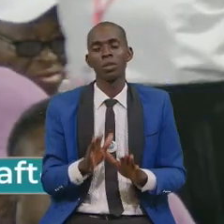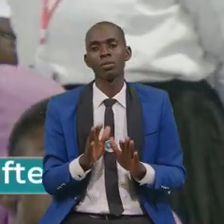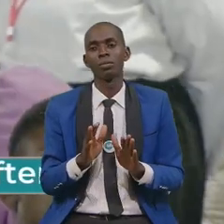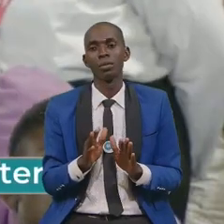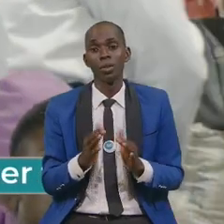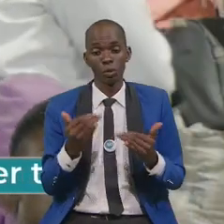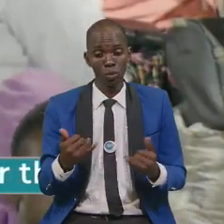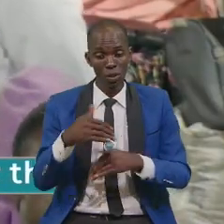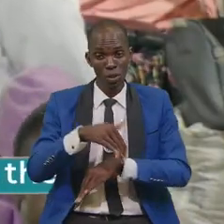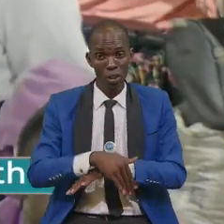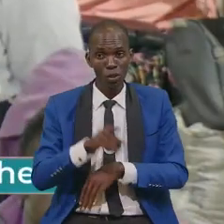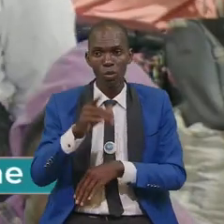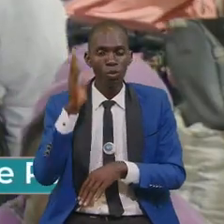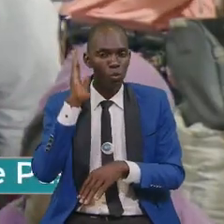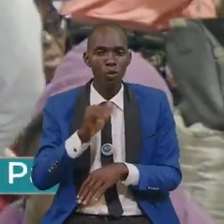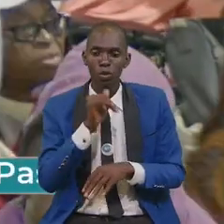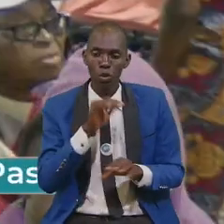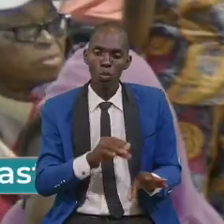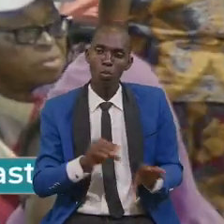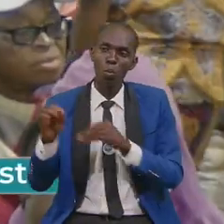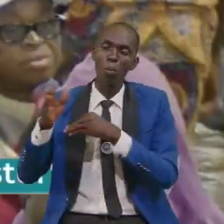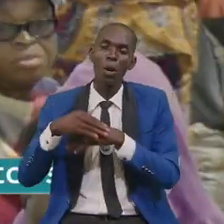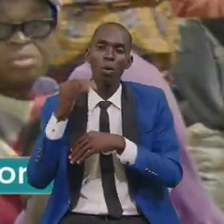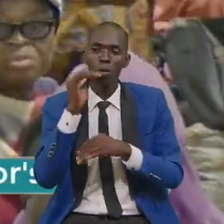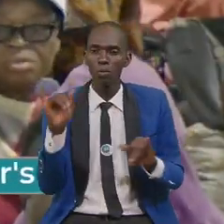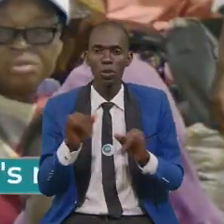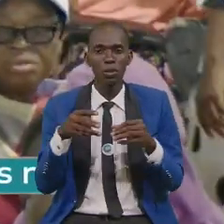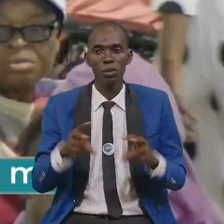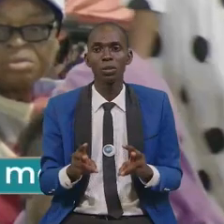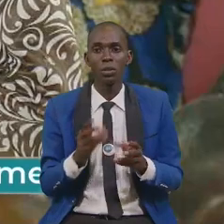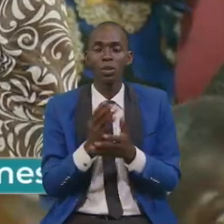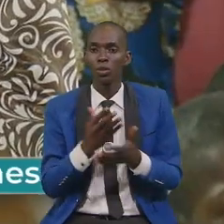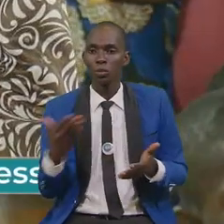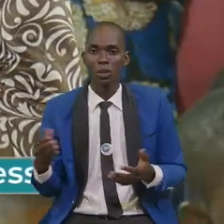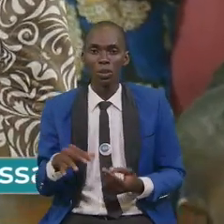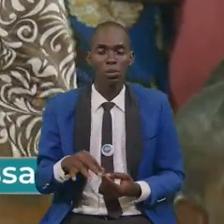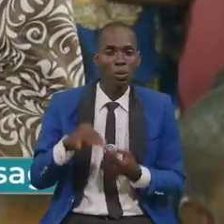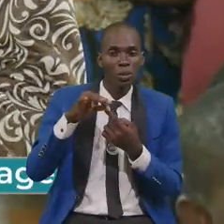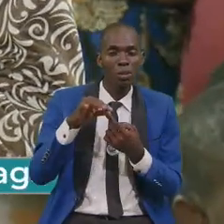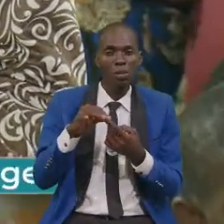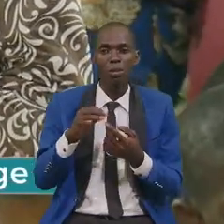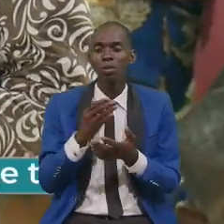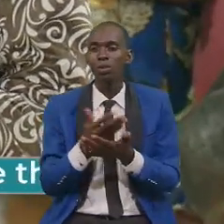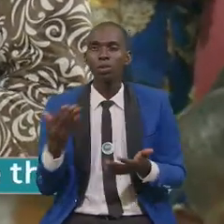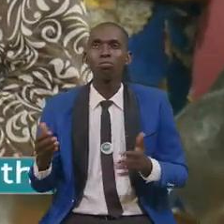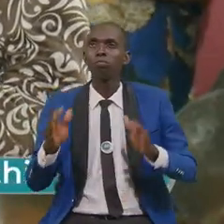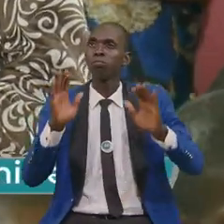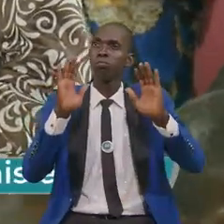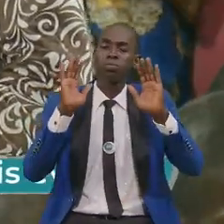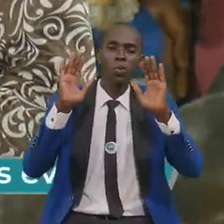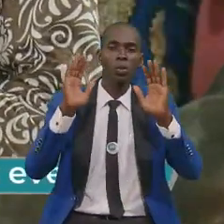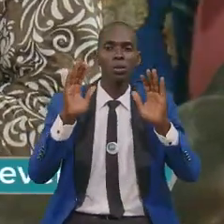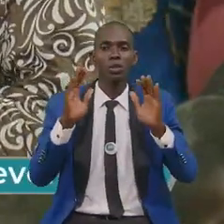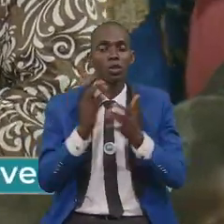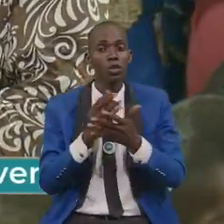You won't leave here the way you came. Something special, something spectacular, something